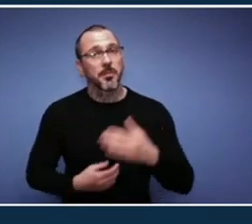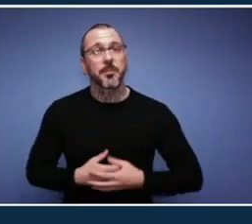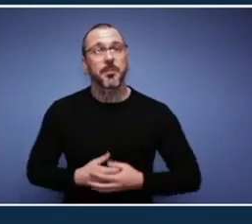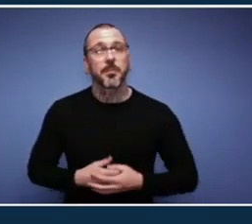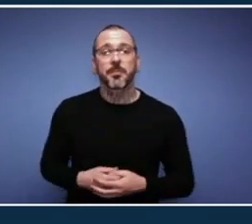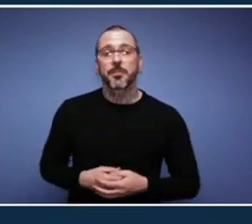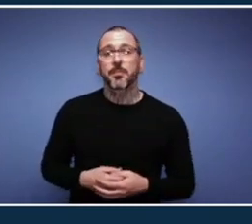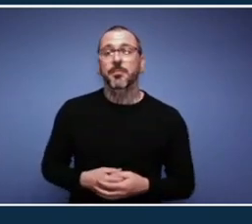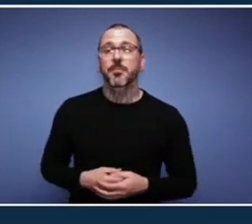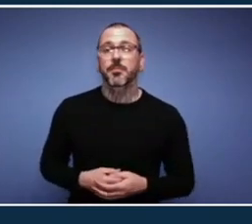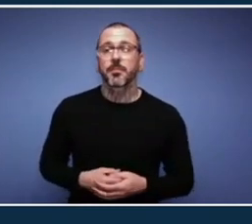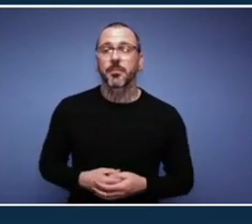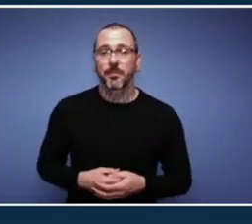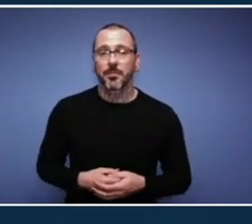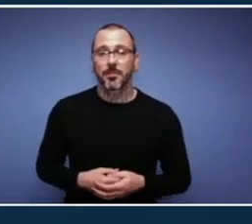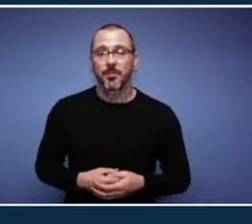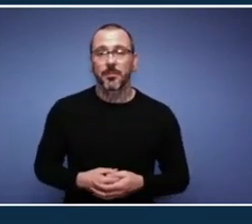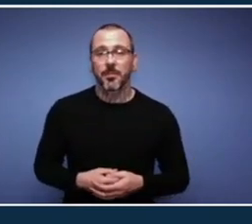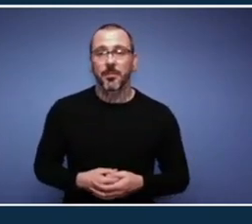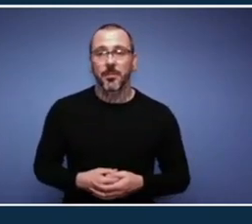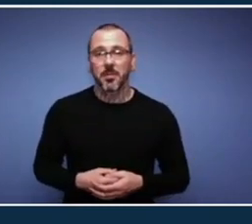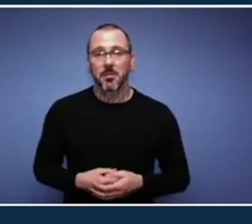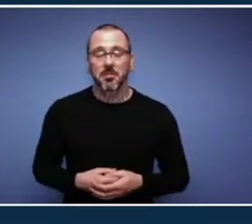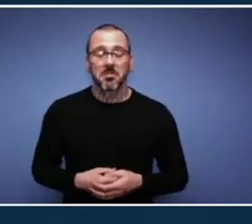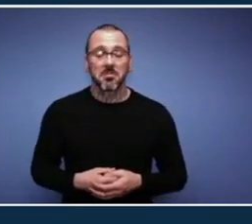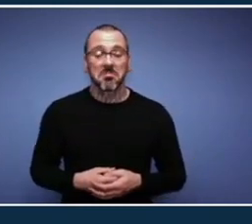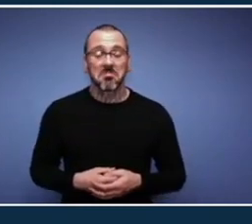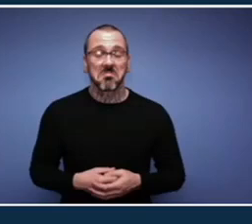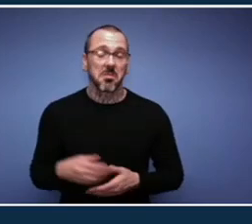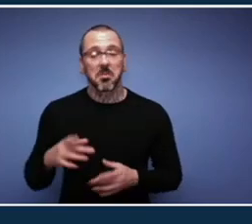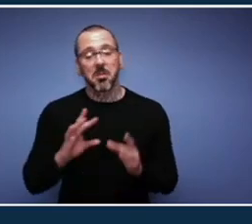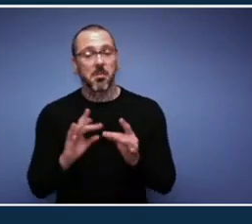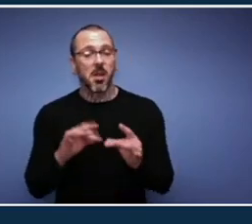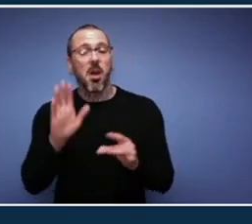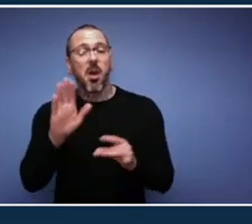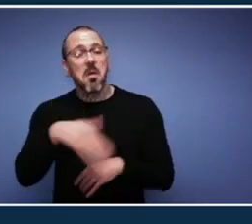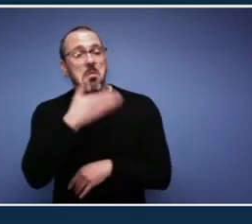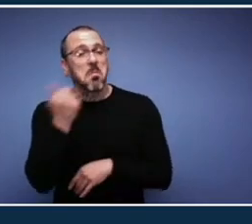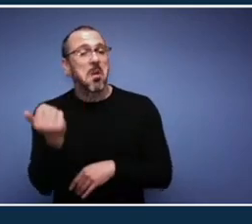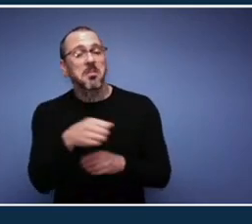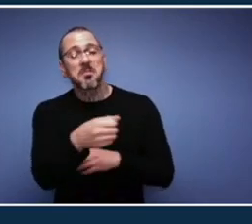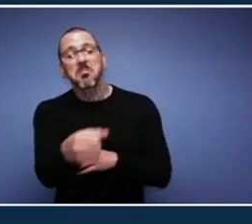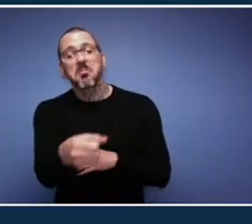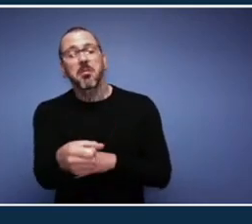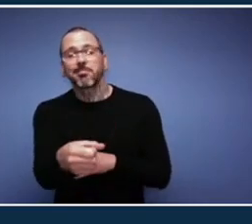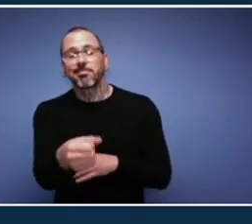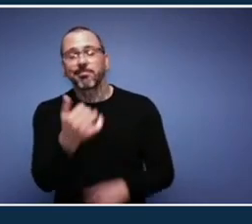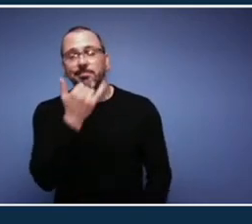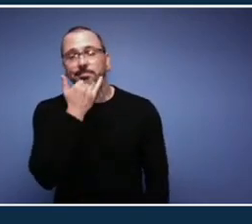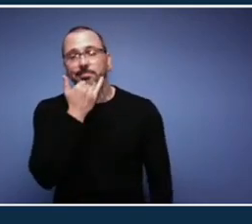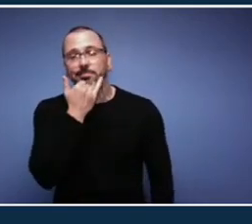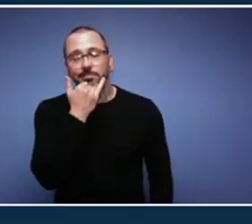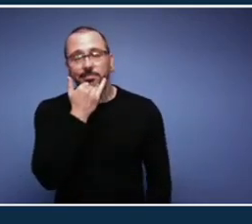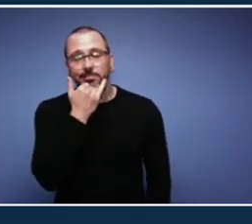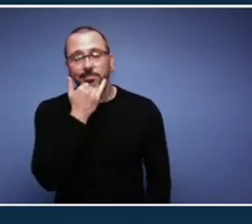it's in people's best interest to be there. It's yeah, and you know, the honest truth